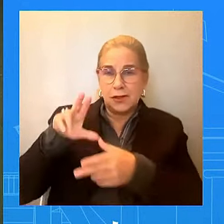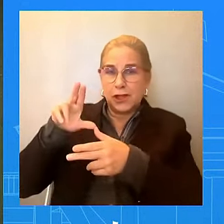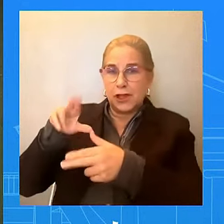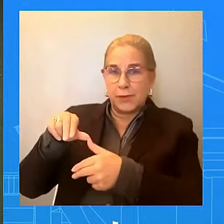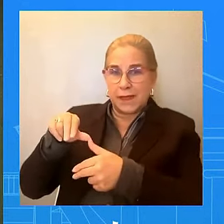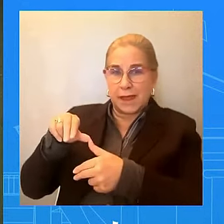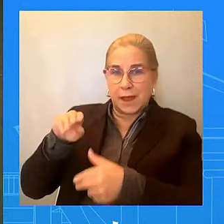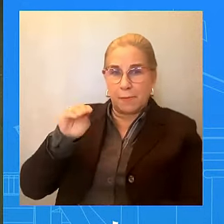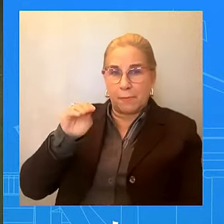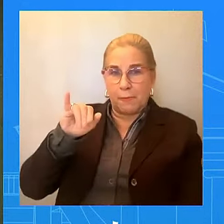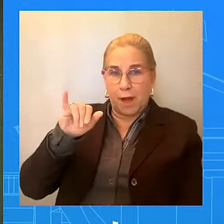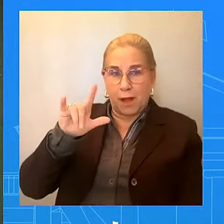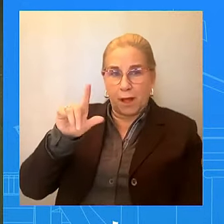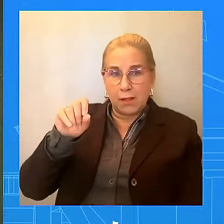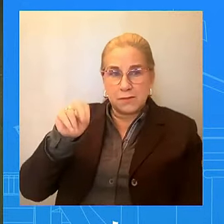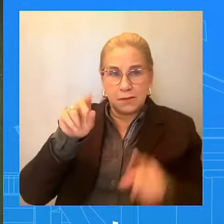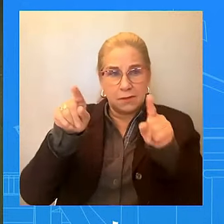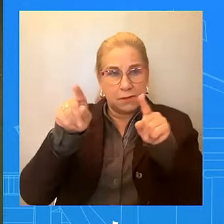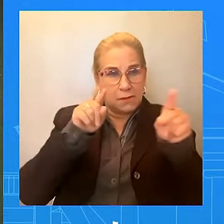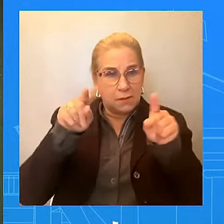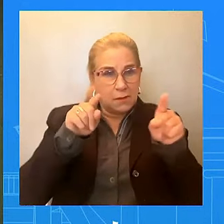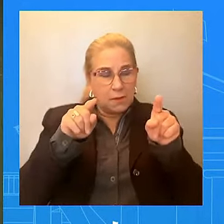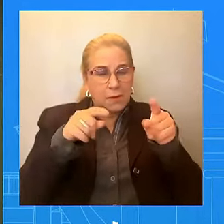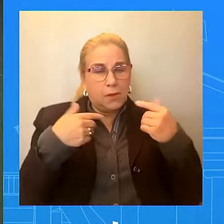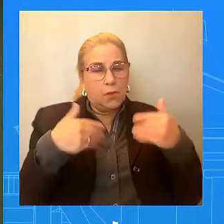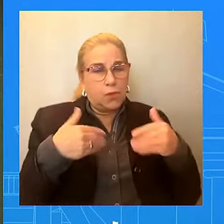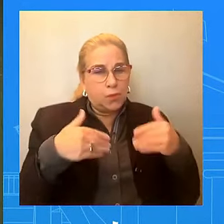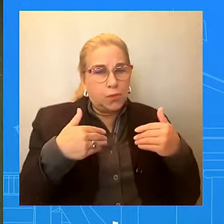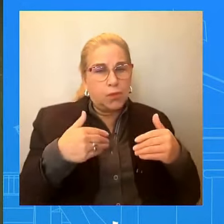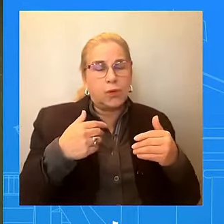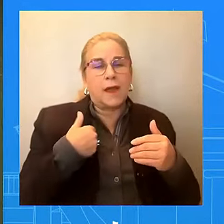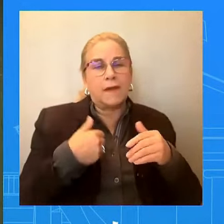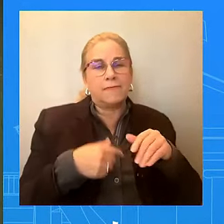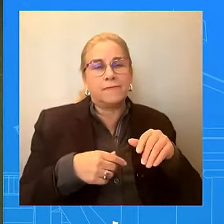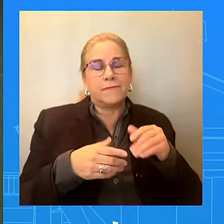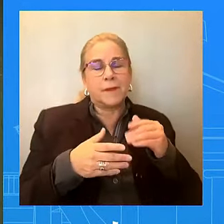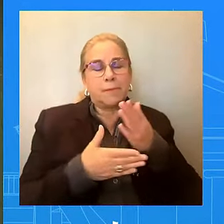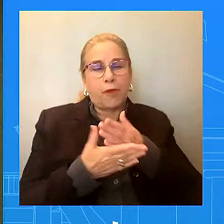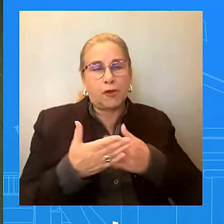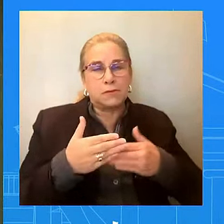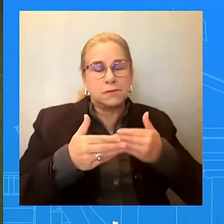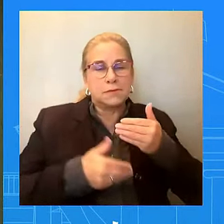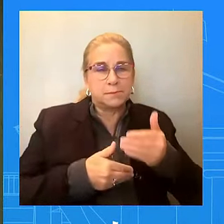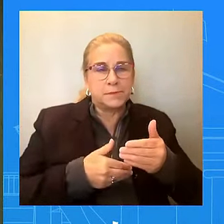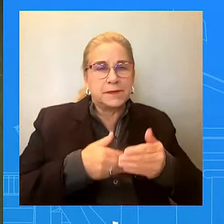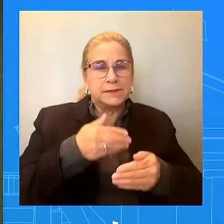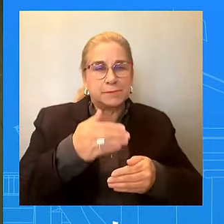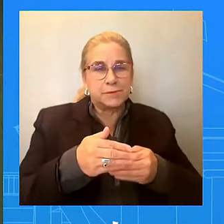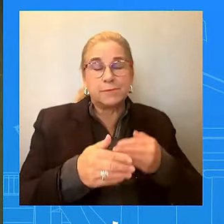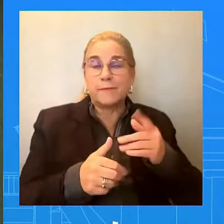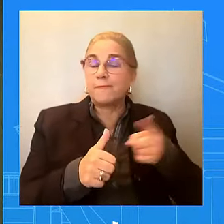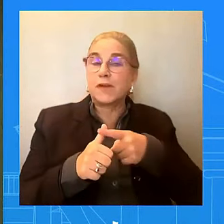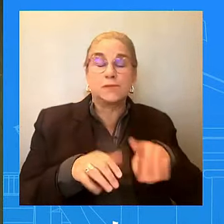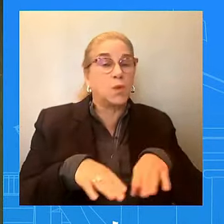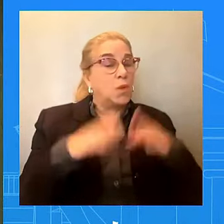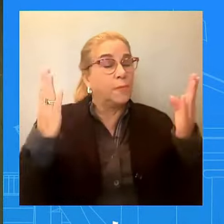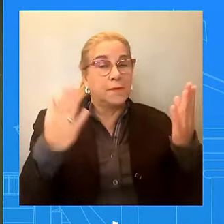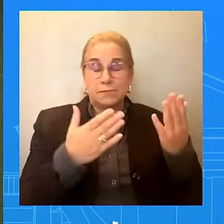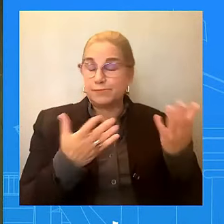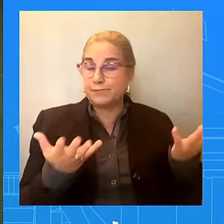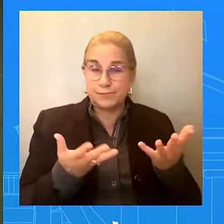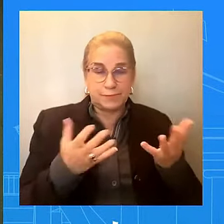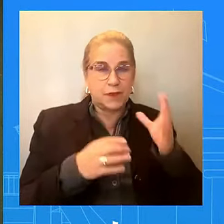immediate phase is search and rescue, life and safety of individuals. And then we go from search and rescue